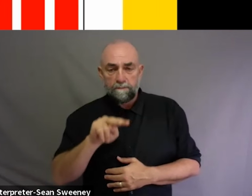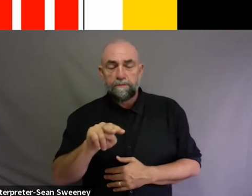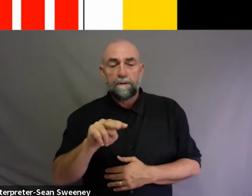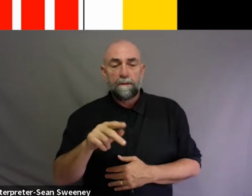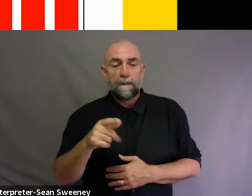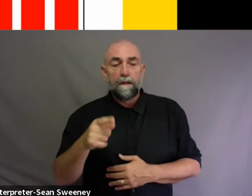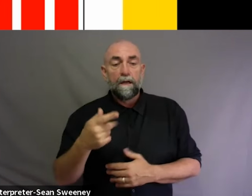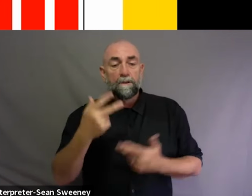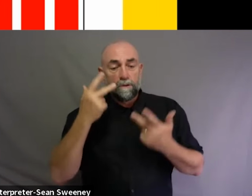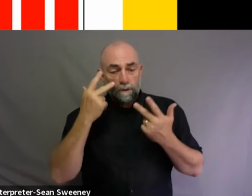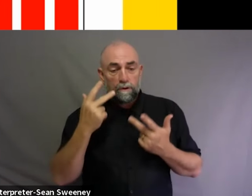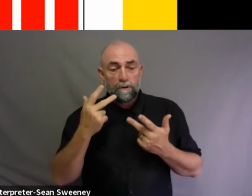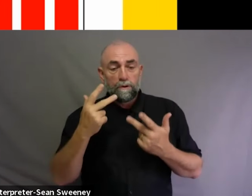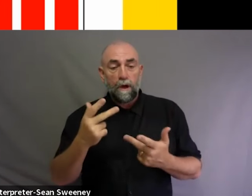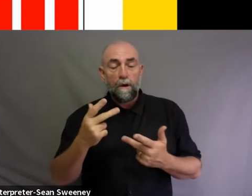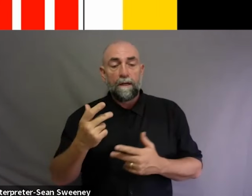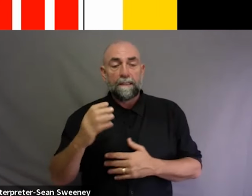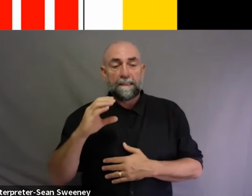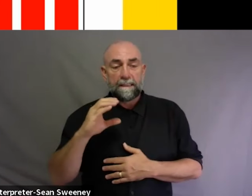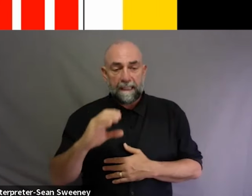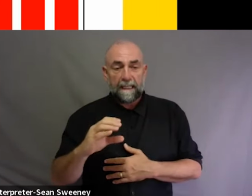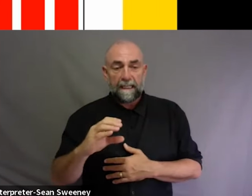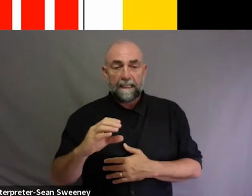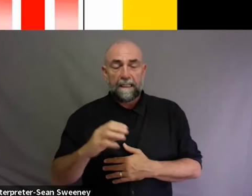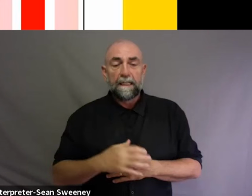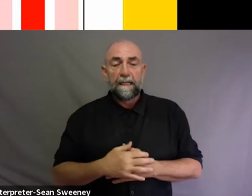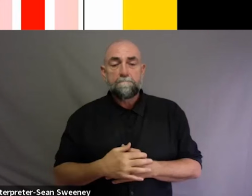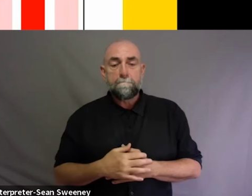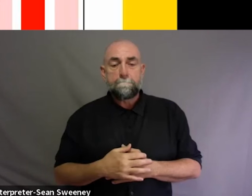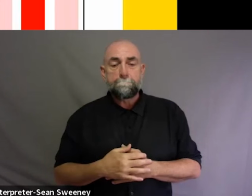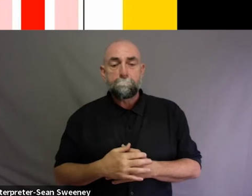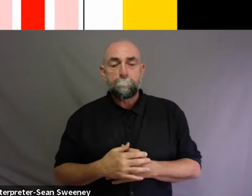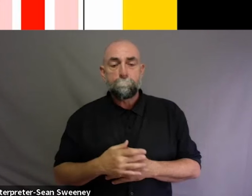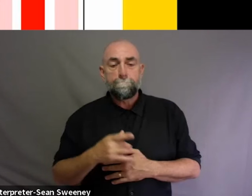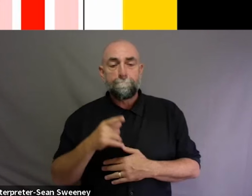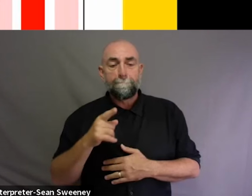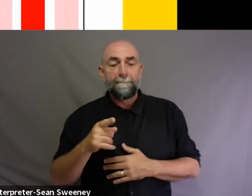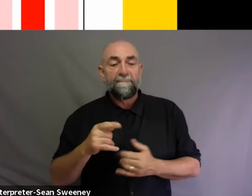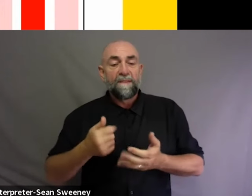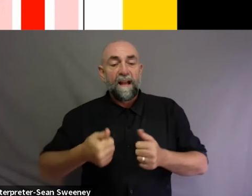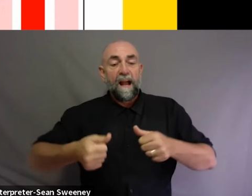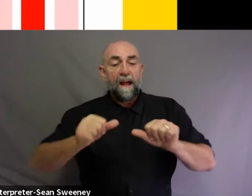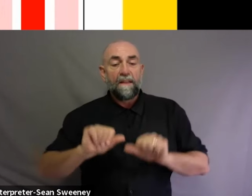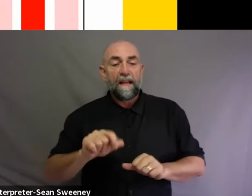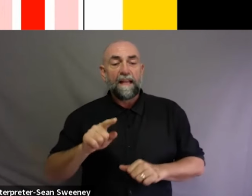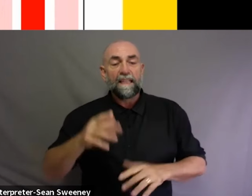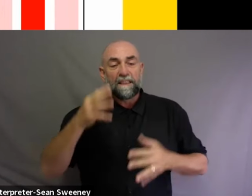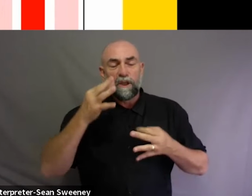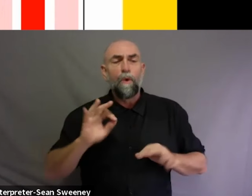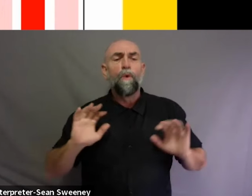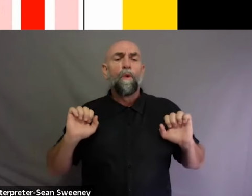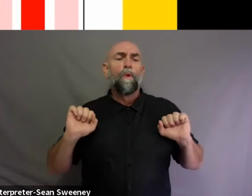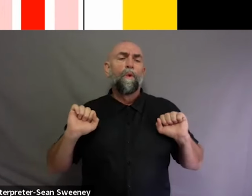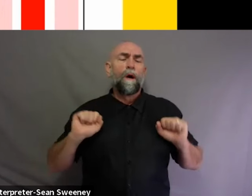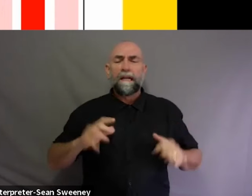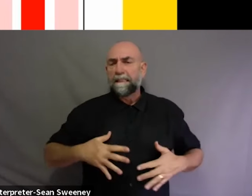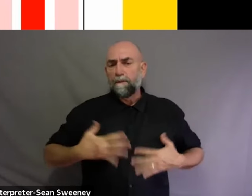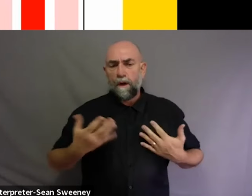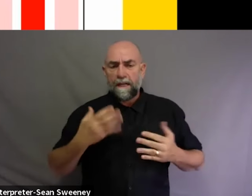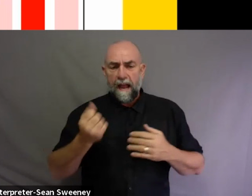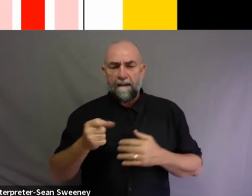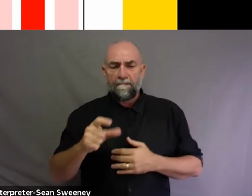was Charlotte in the named cases, they weren't so keen on getting Charlotte in their team. And